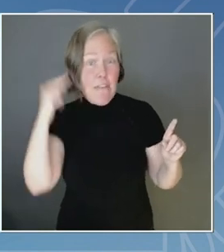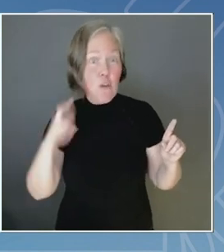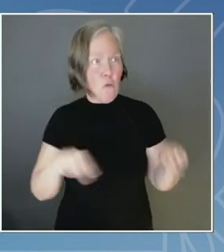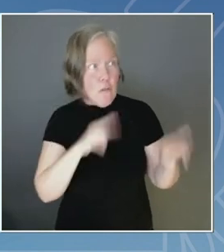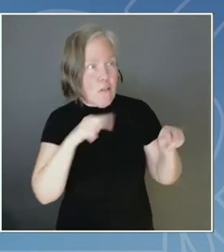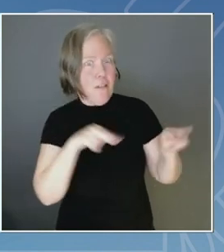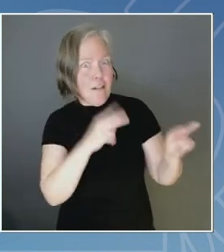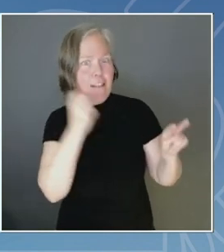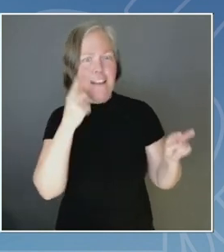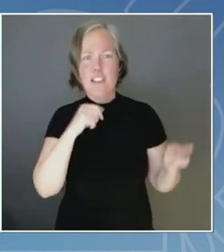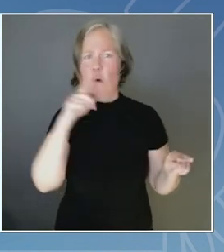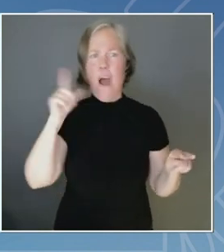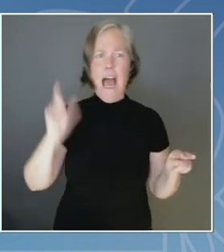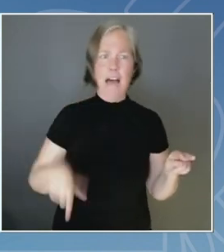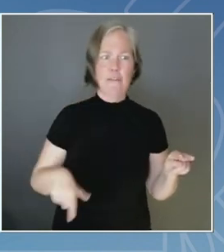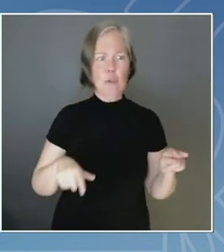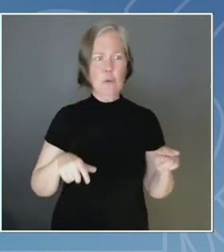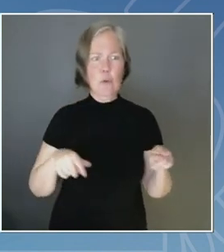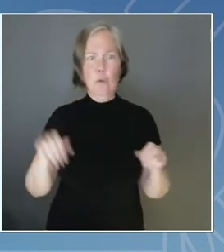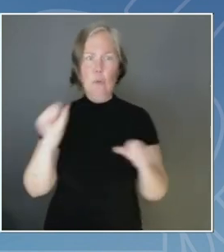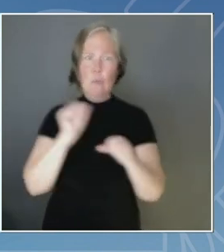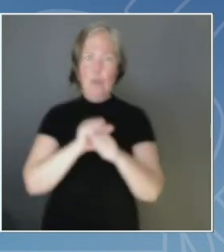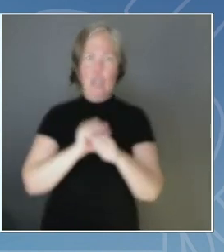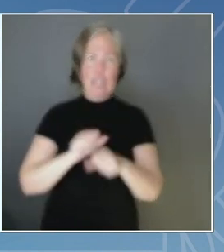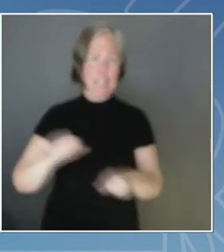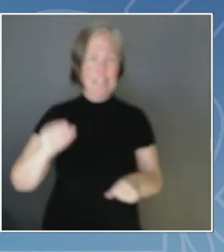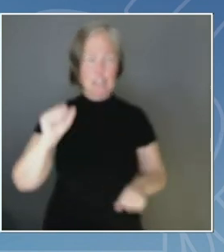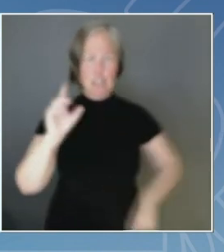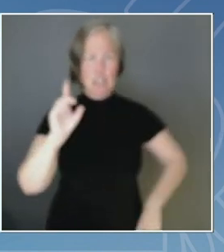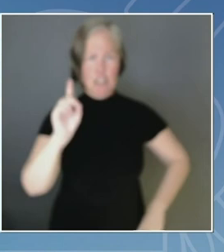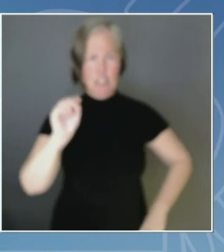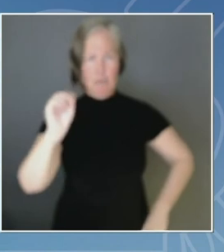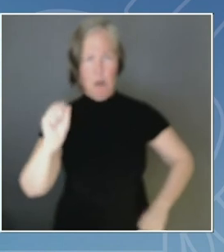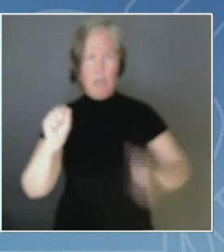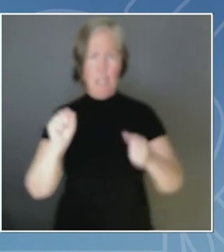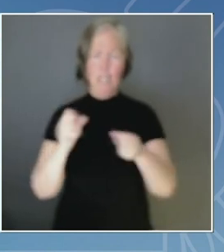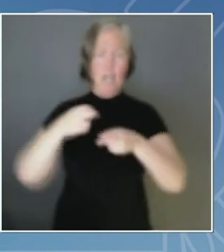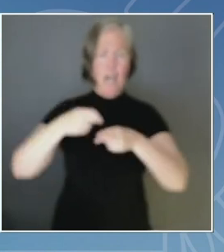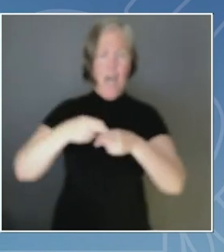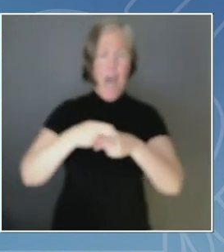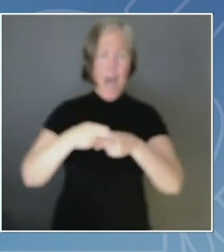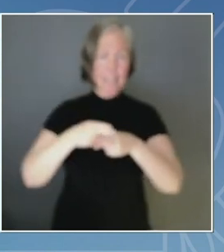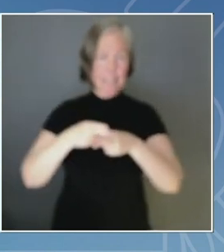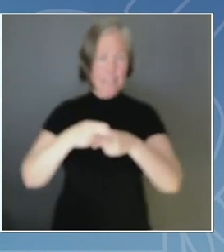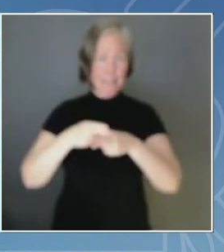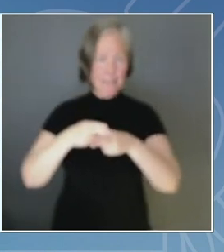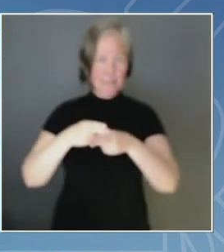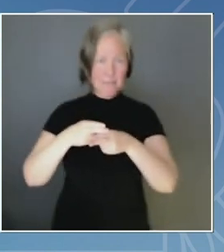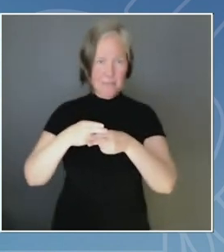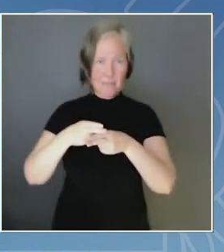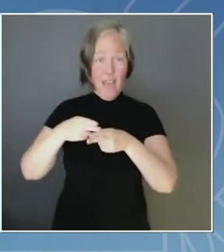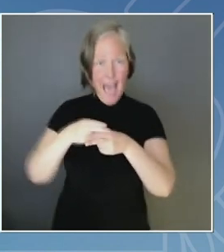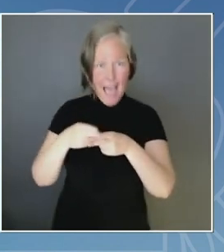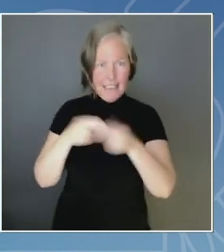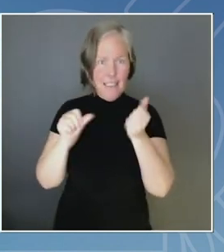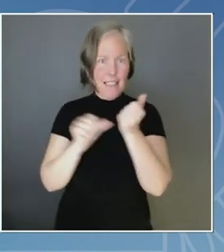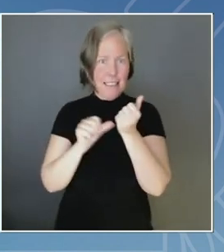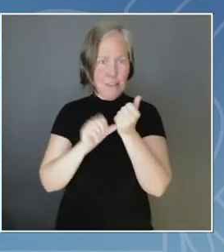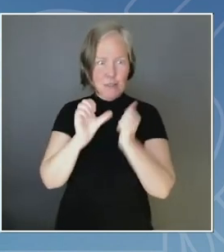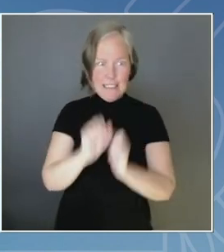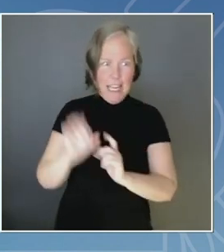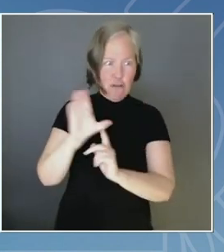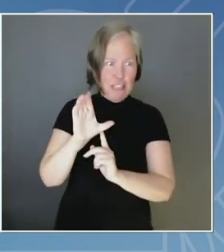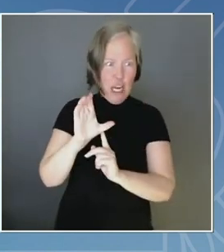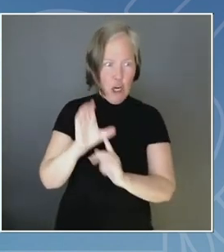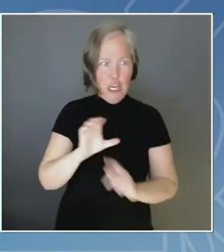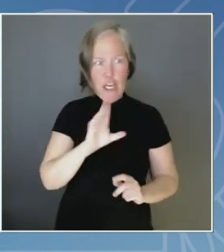like Richard Wangen as acting assistant secretary to make an impact. Of course, you know, I love Richard dearly, but